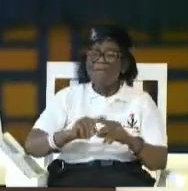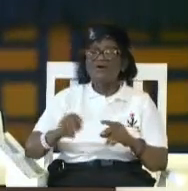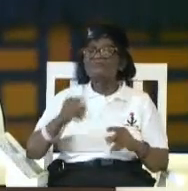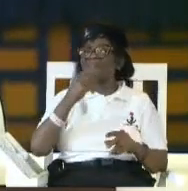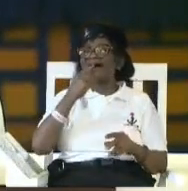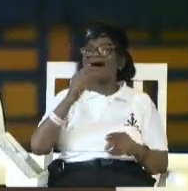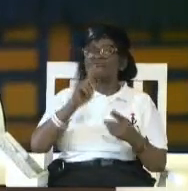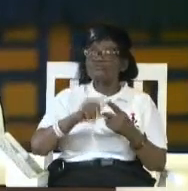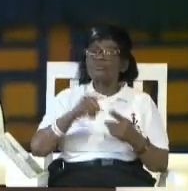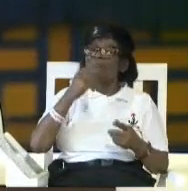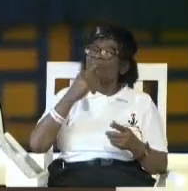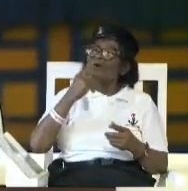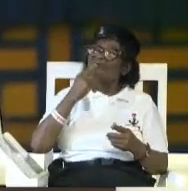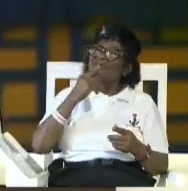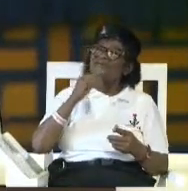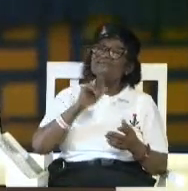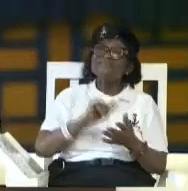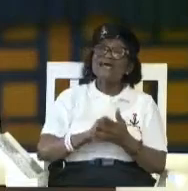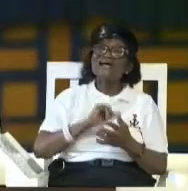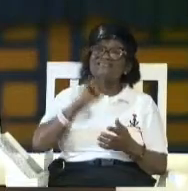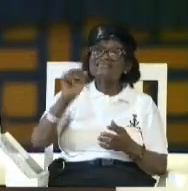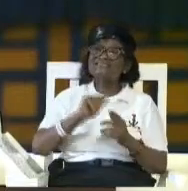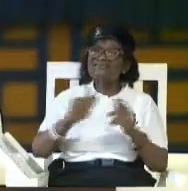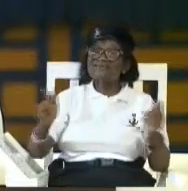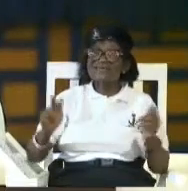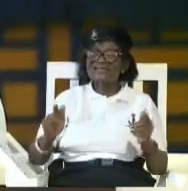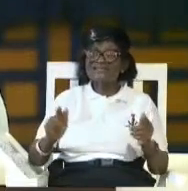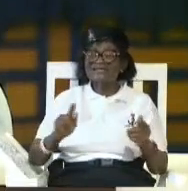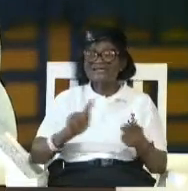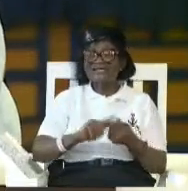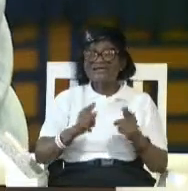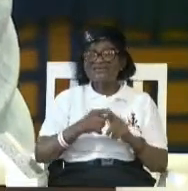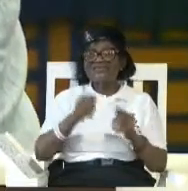That's tremendous intimacy with the Almighty God.